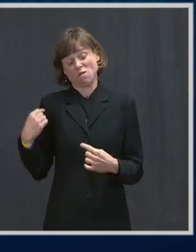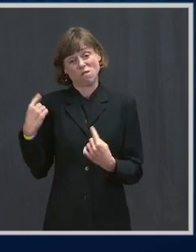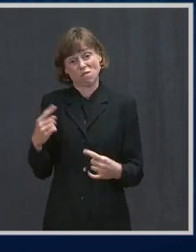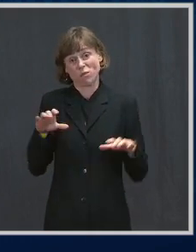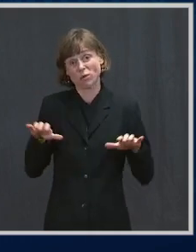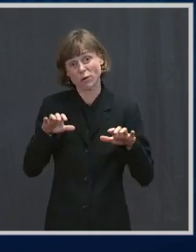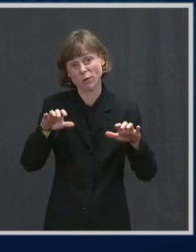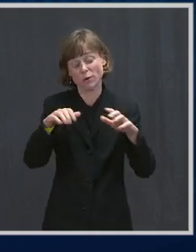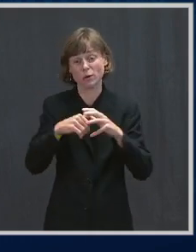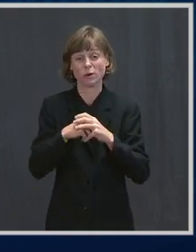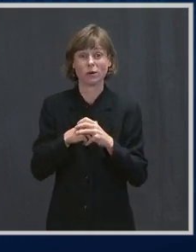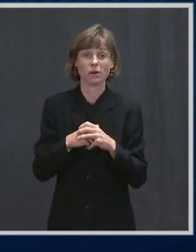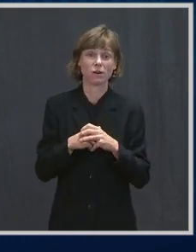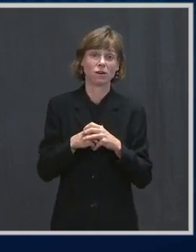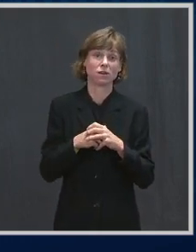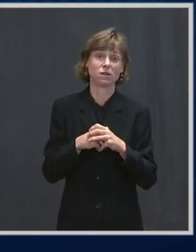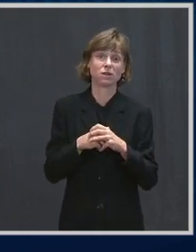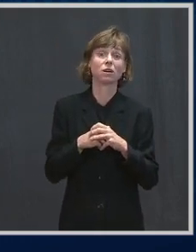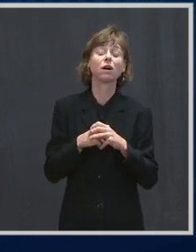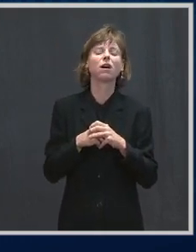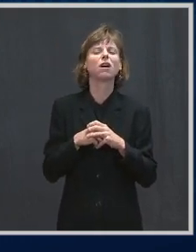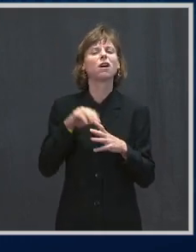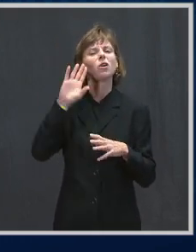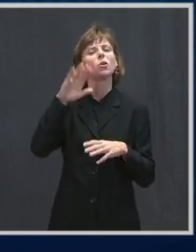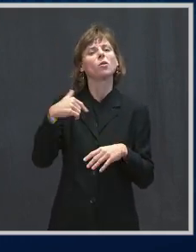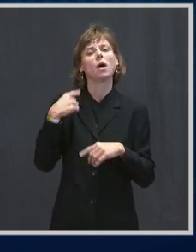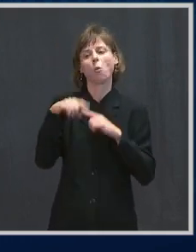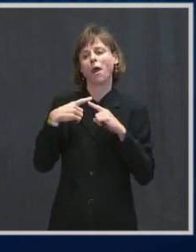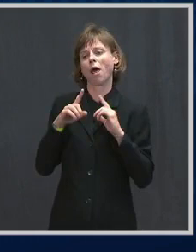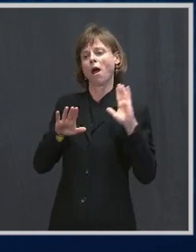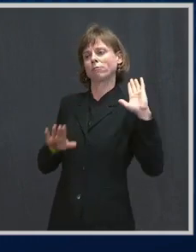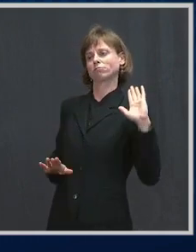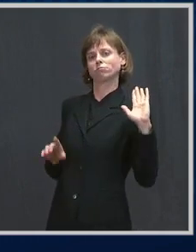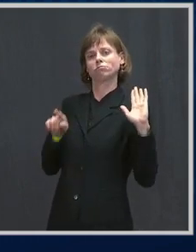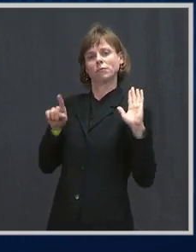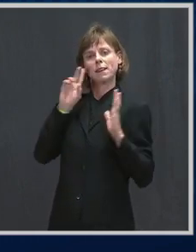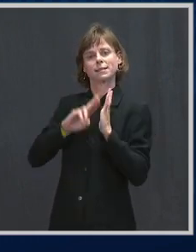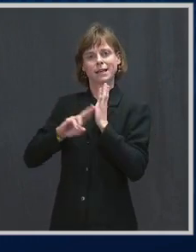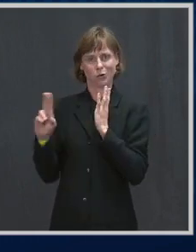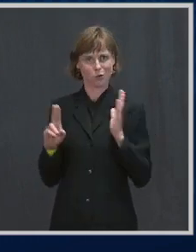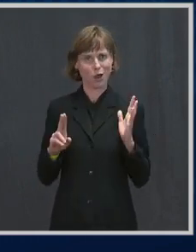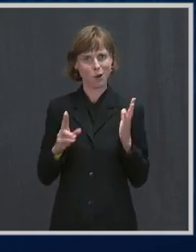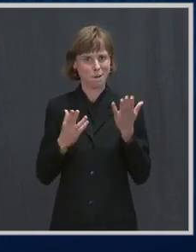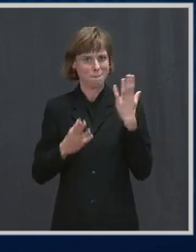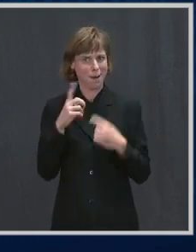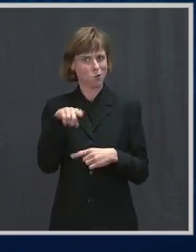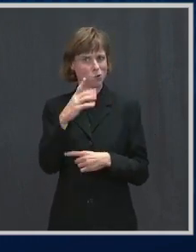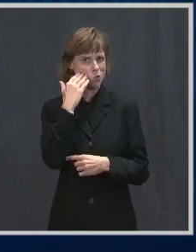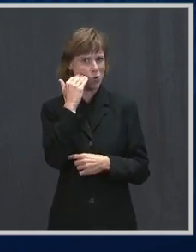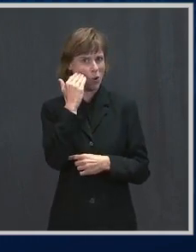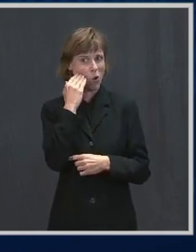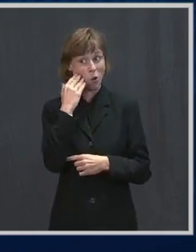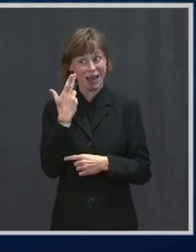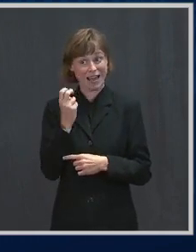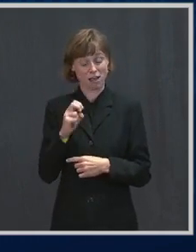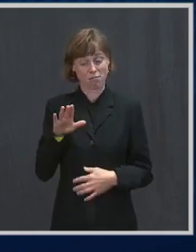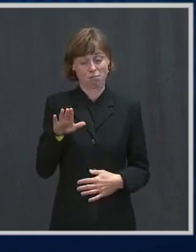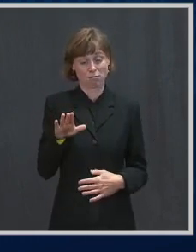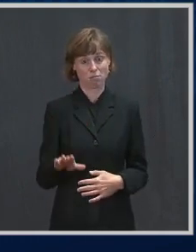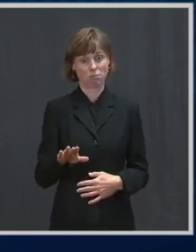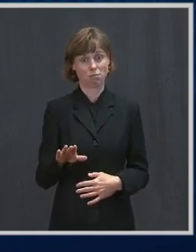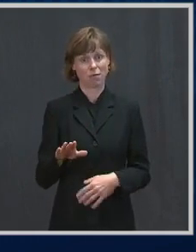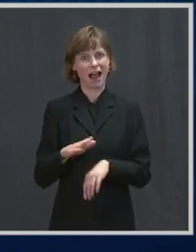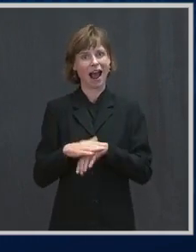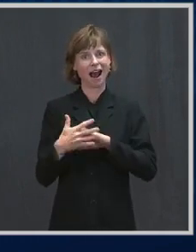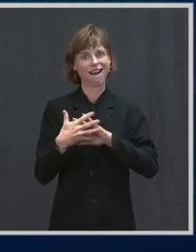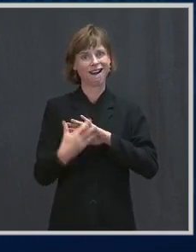And you know, when I swore in the Secretary, you may know that he placed his hand on a